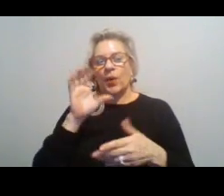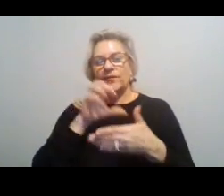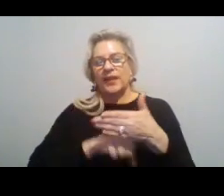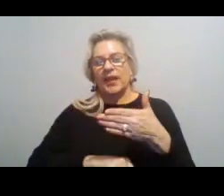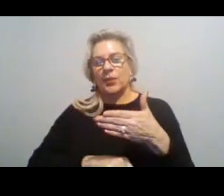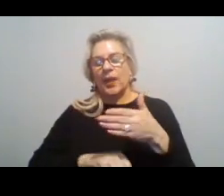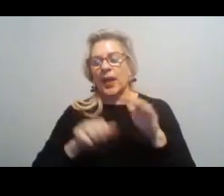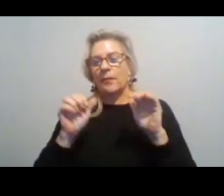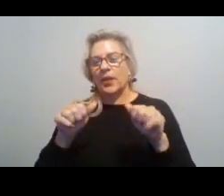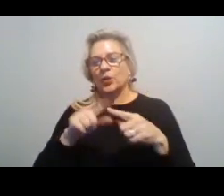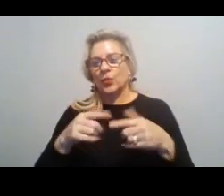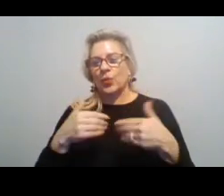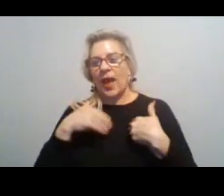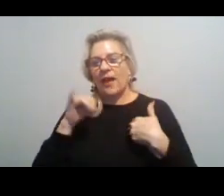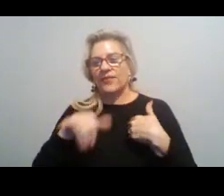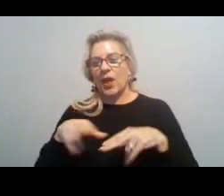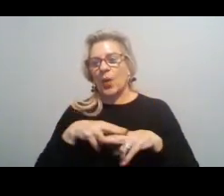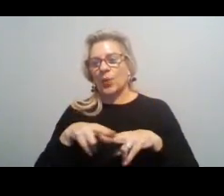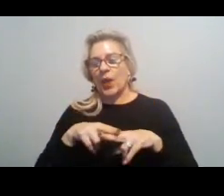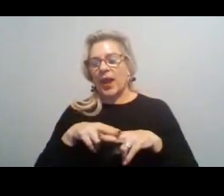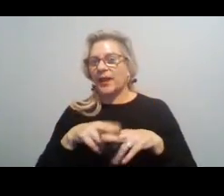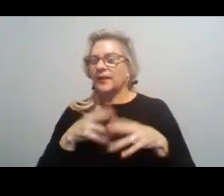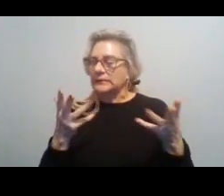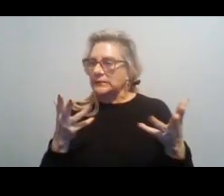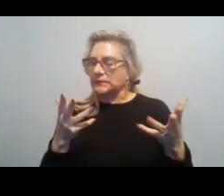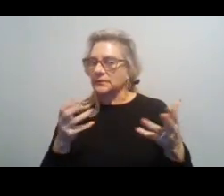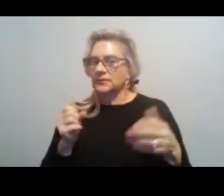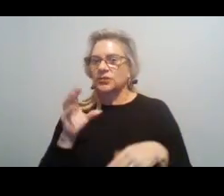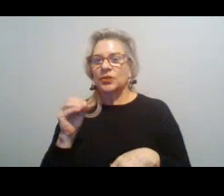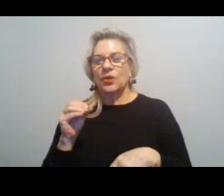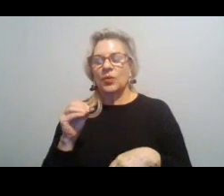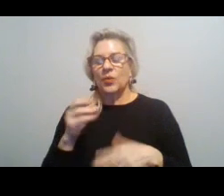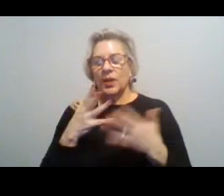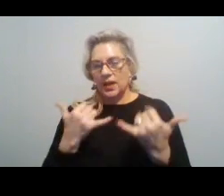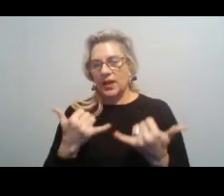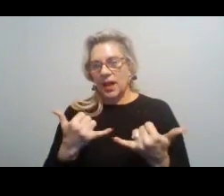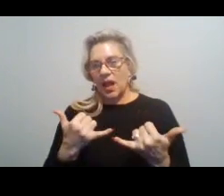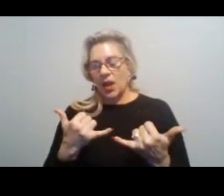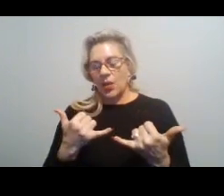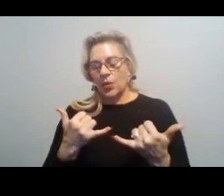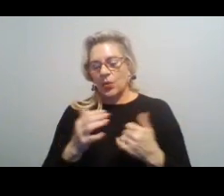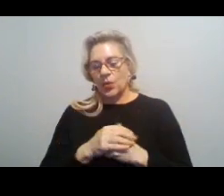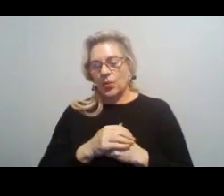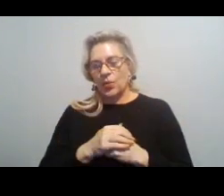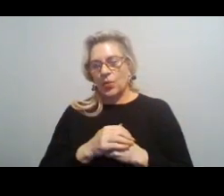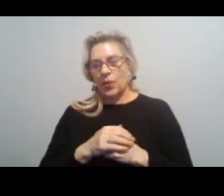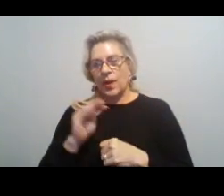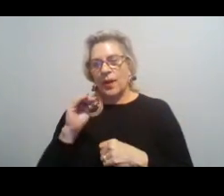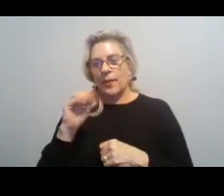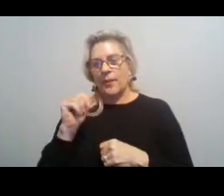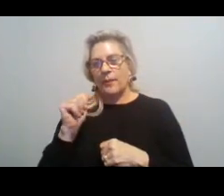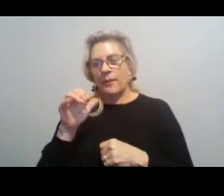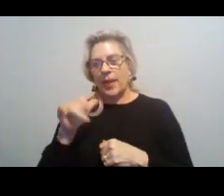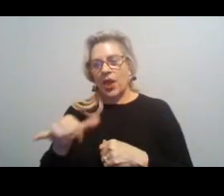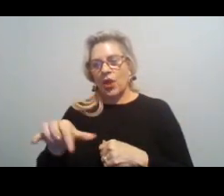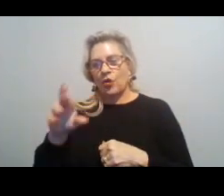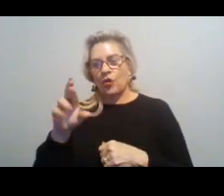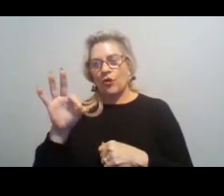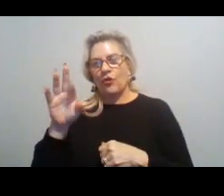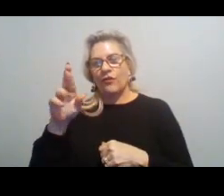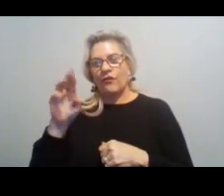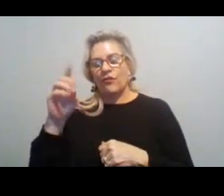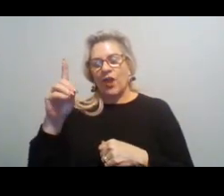the ability to have that rail at some point. And now Mayor-elect Fred Keeley